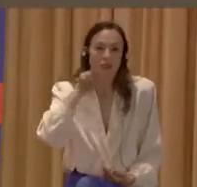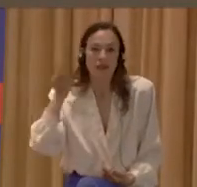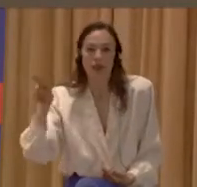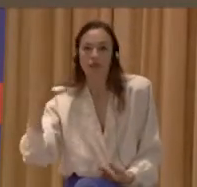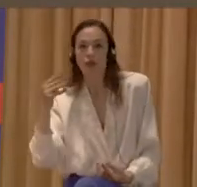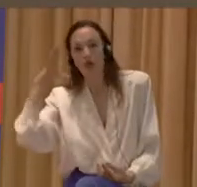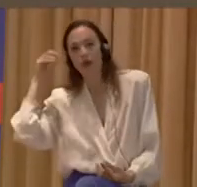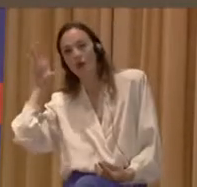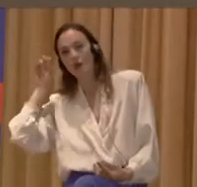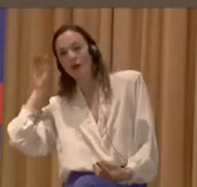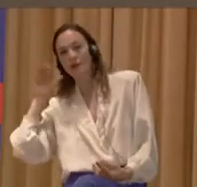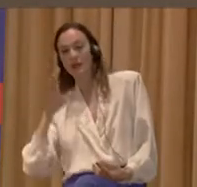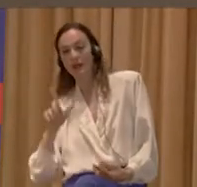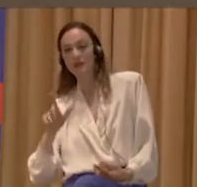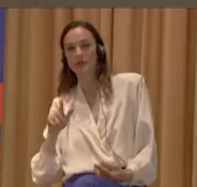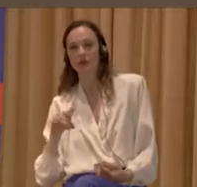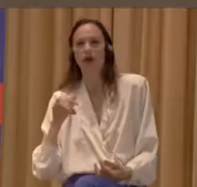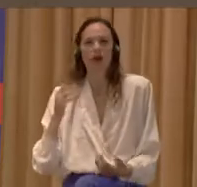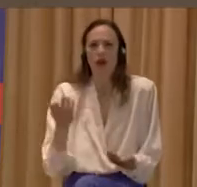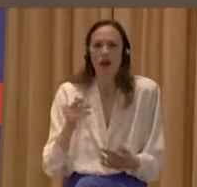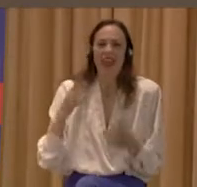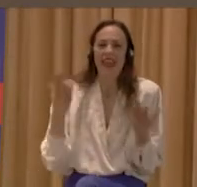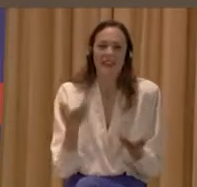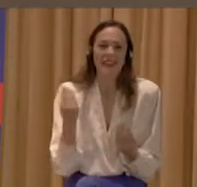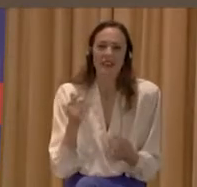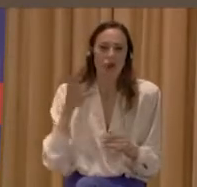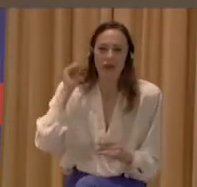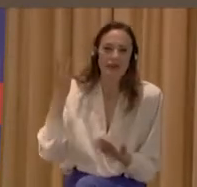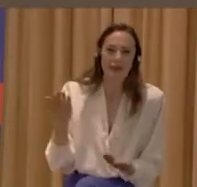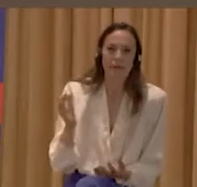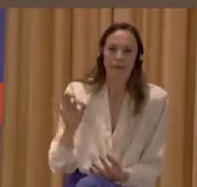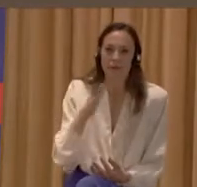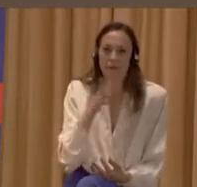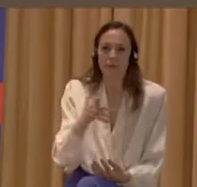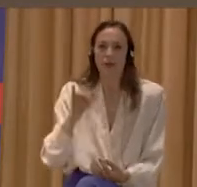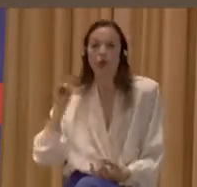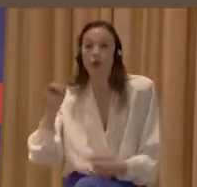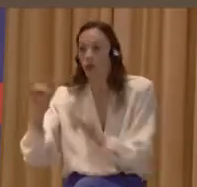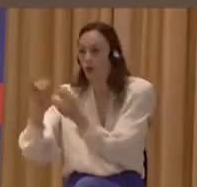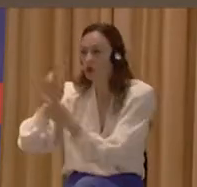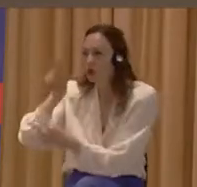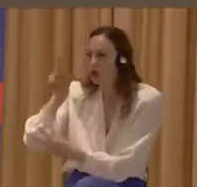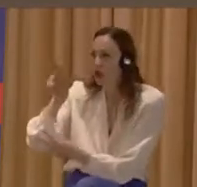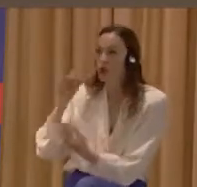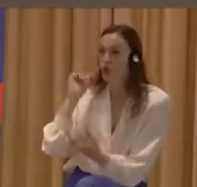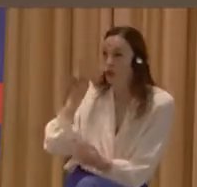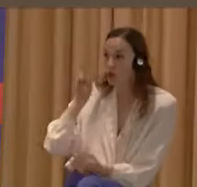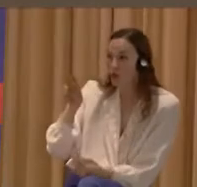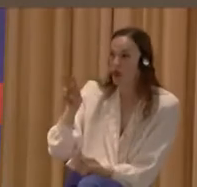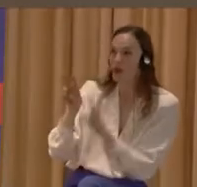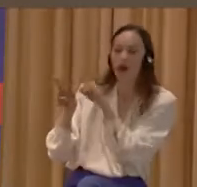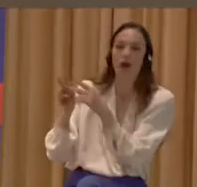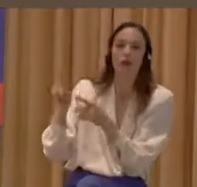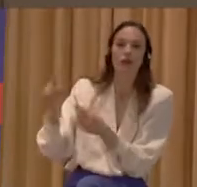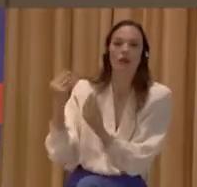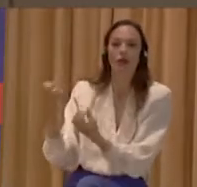badly or act well. In fact, you would learn more from the person who's acting badly because you can relate to that than to the magical person